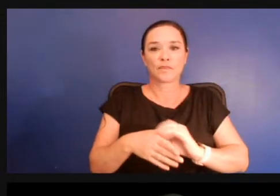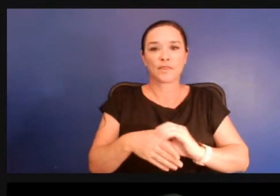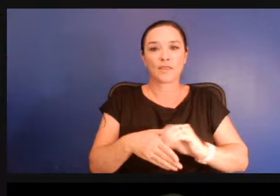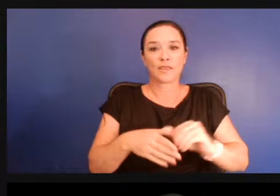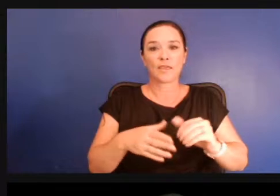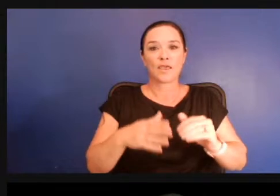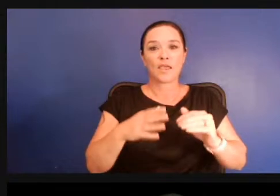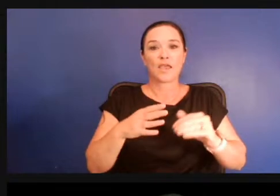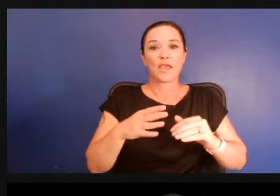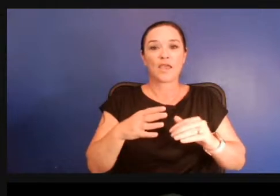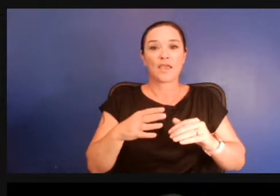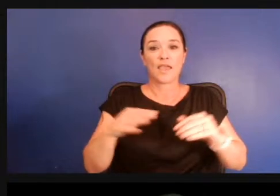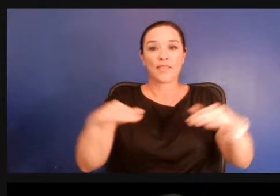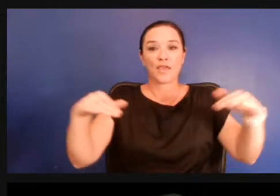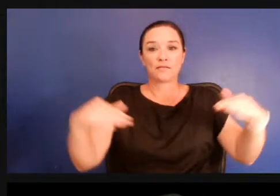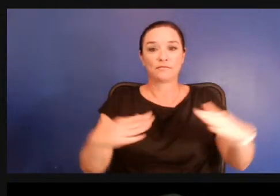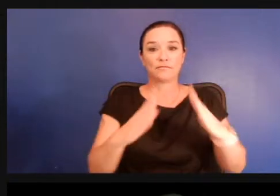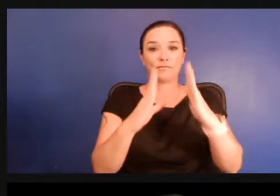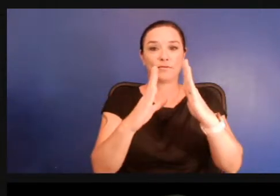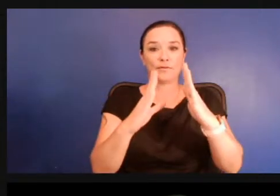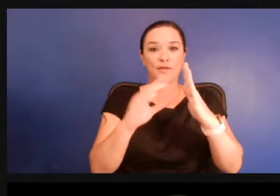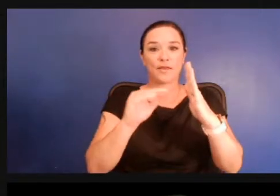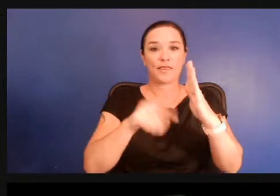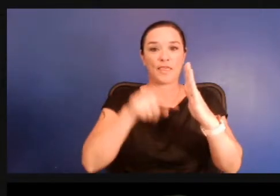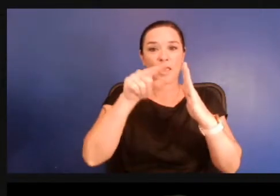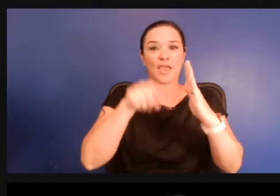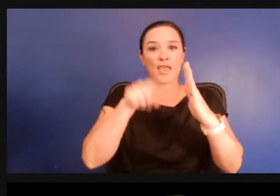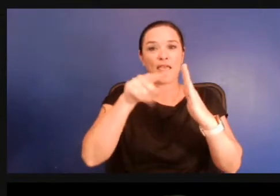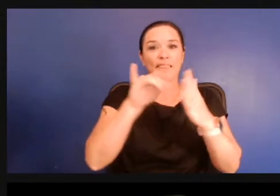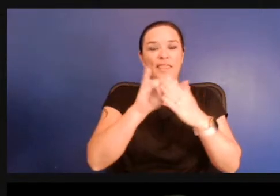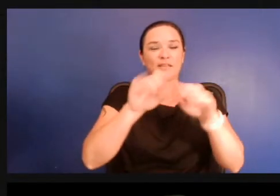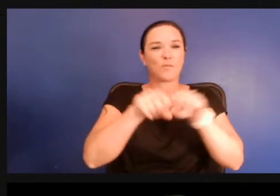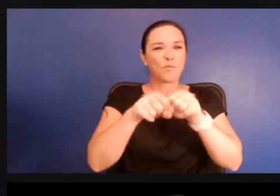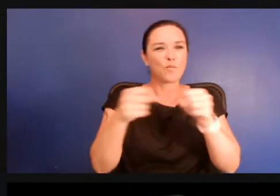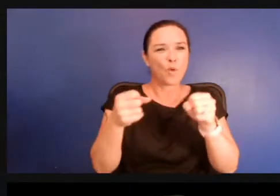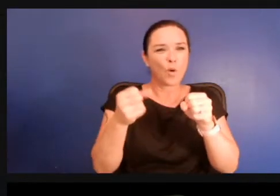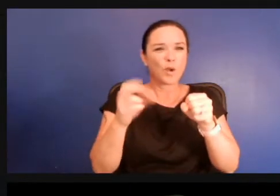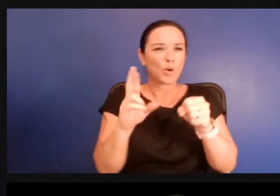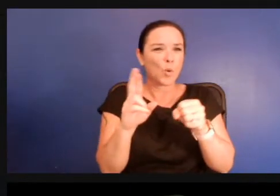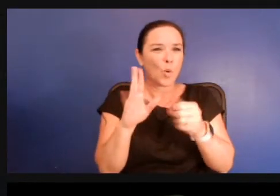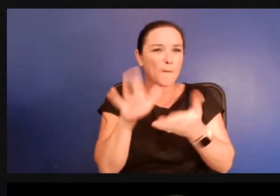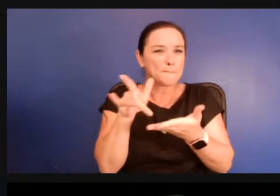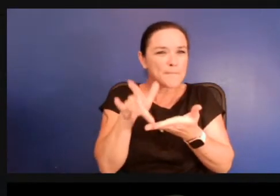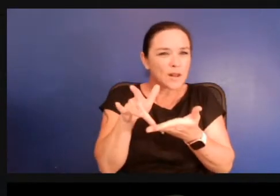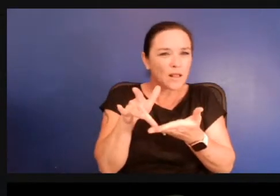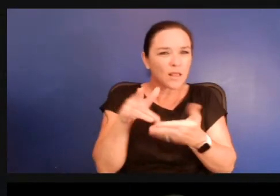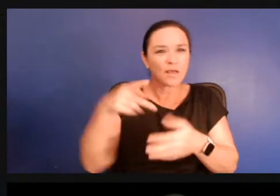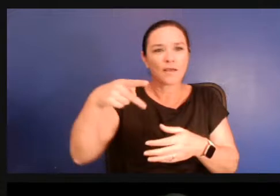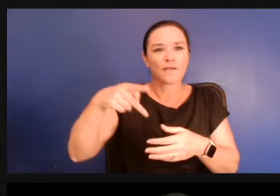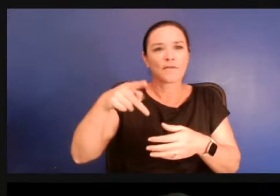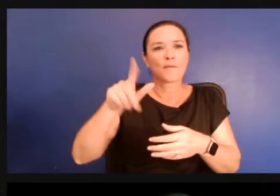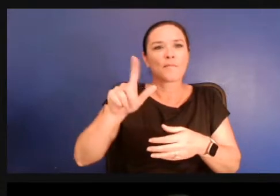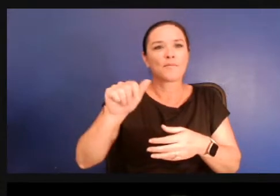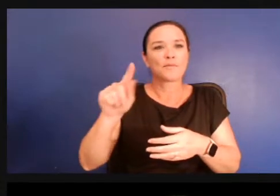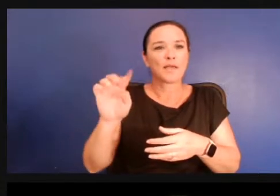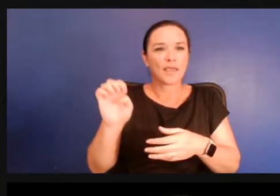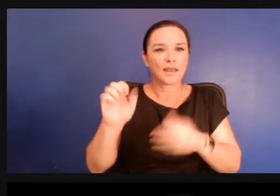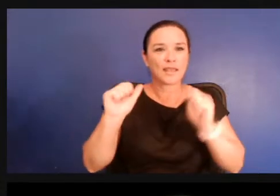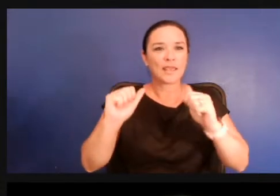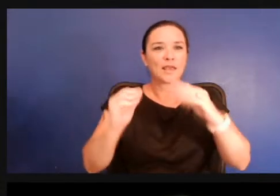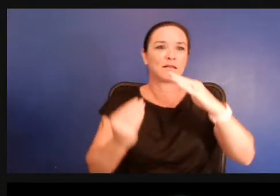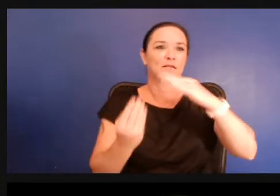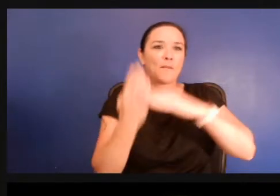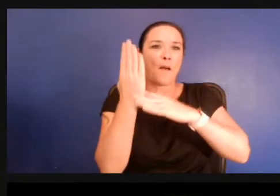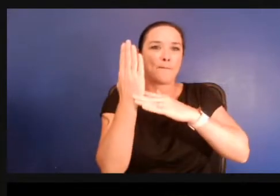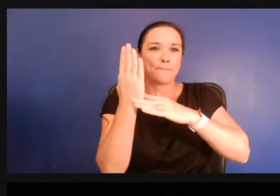Surrounding what's thought to be a broken or thinned middle part of this plate where the magma can punch through towards Mauna Loa